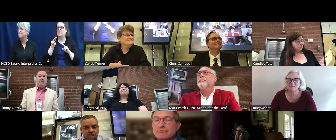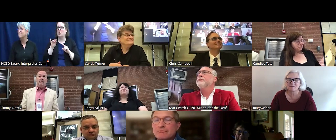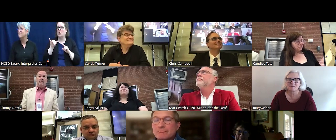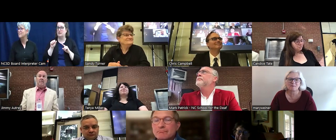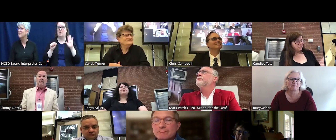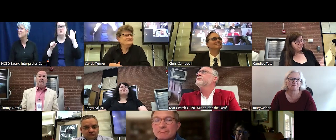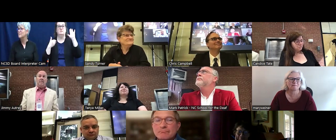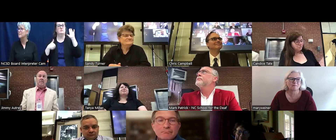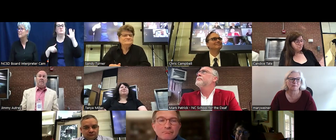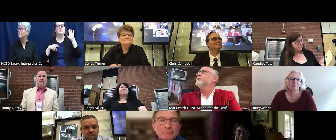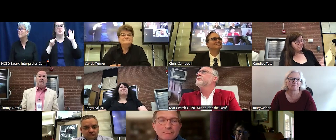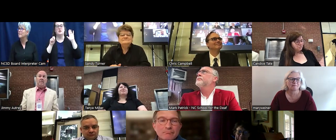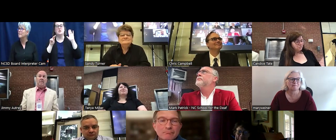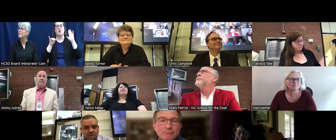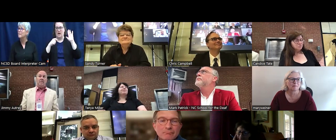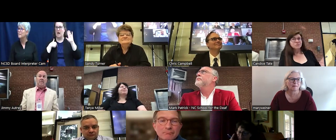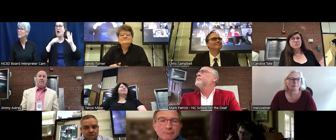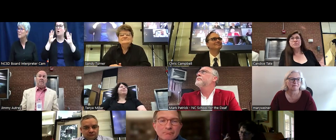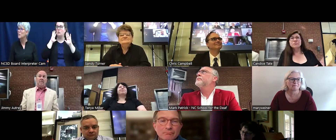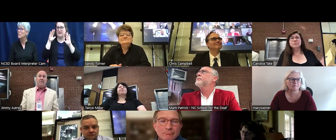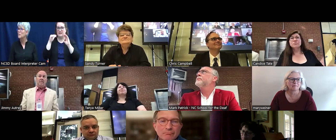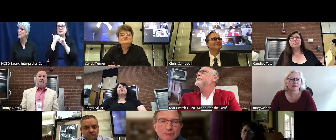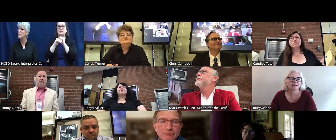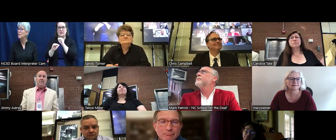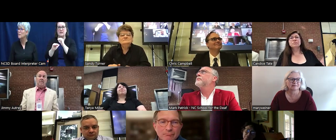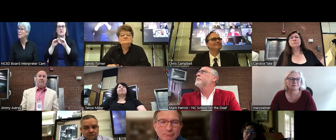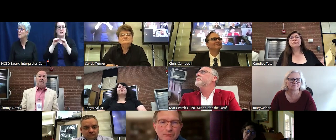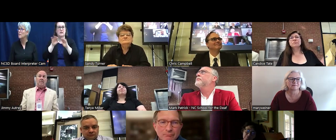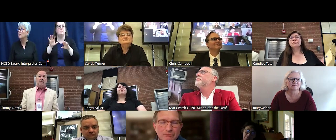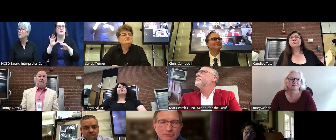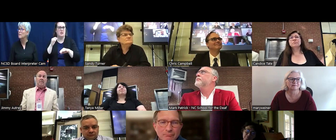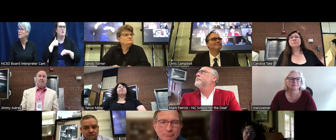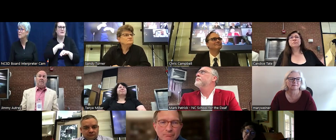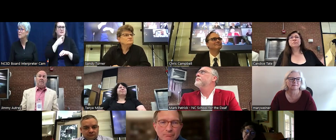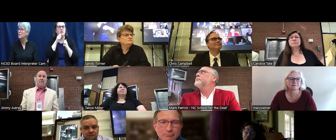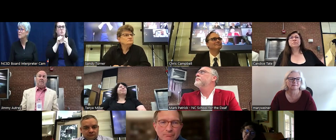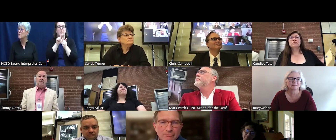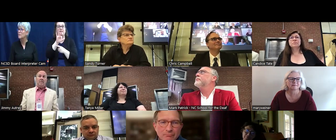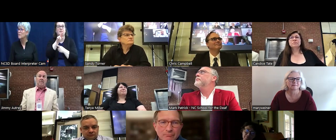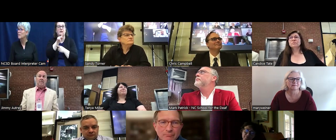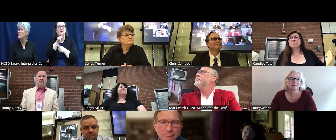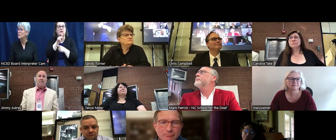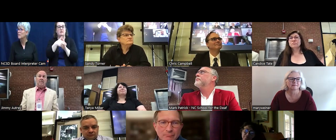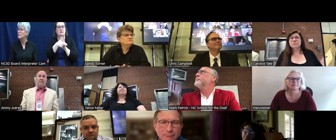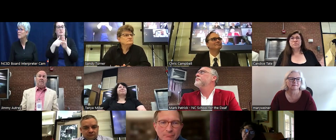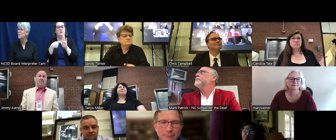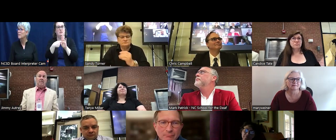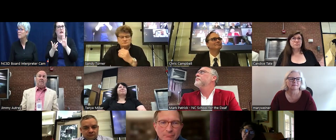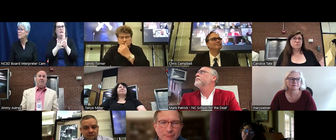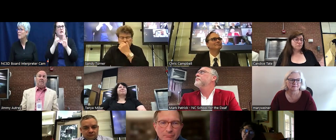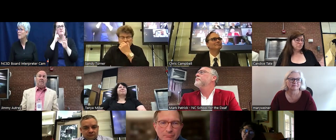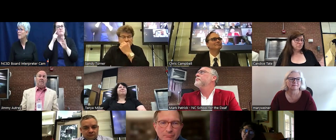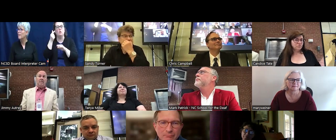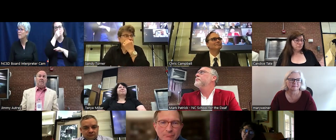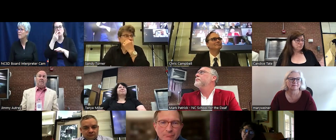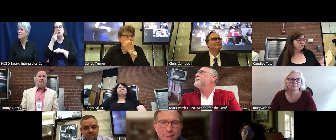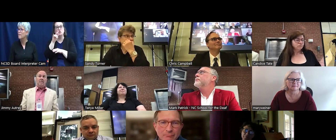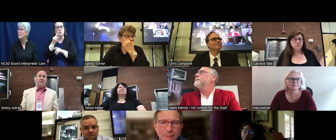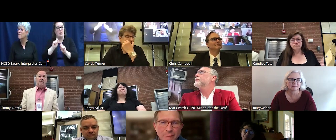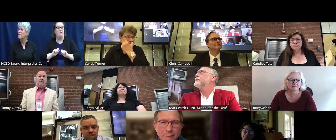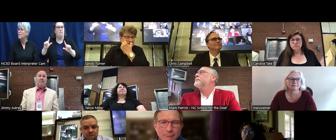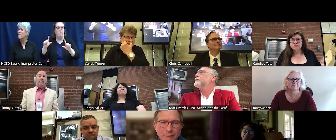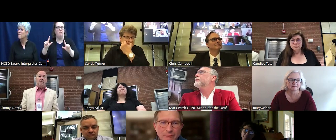And this is Tanya, and I will send out an email like we talked about with a link to the Google Drive. And all of the meeting documents will